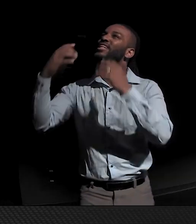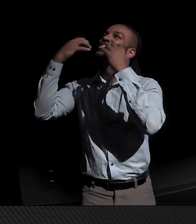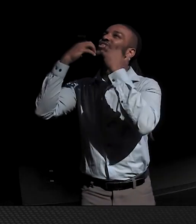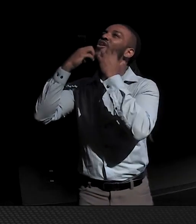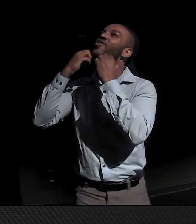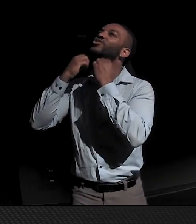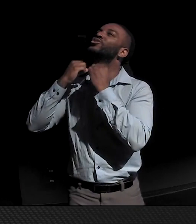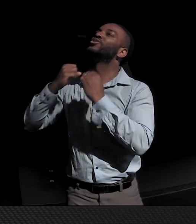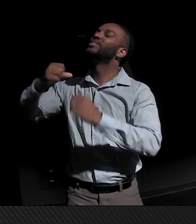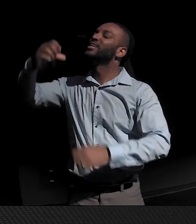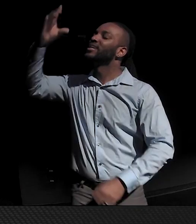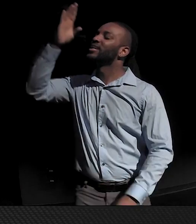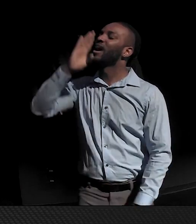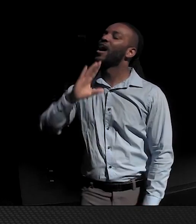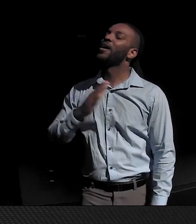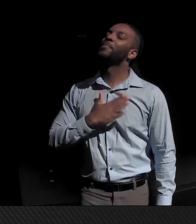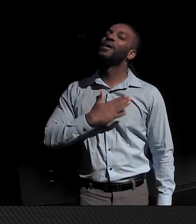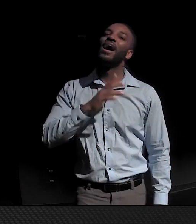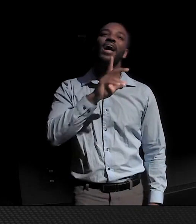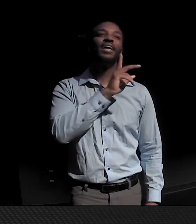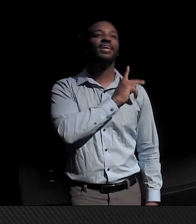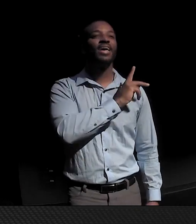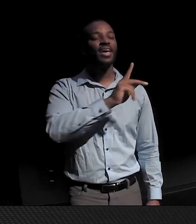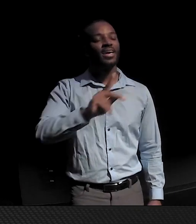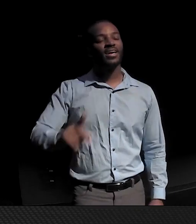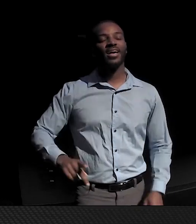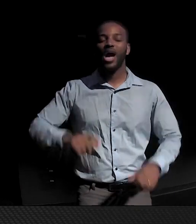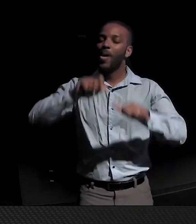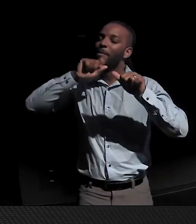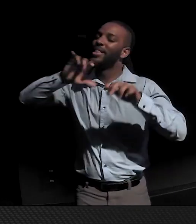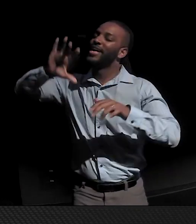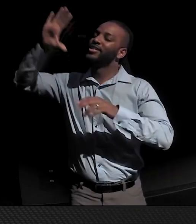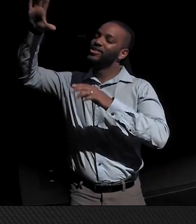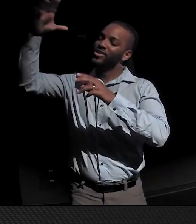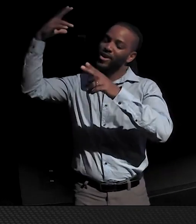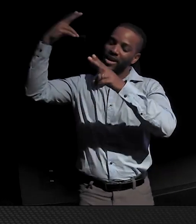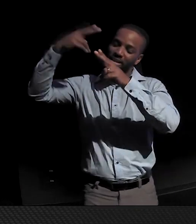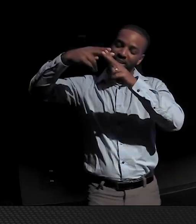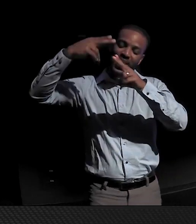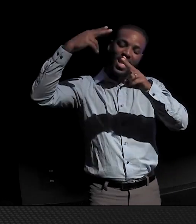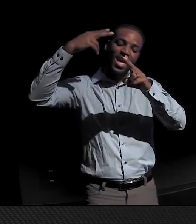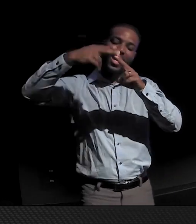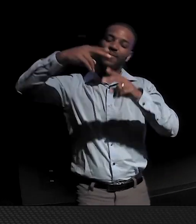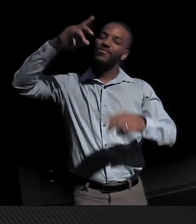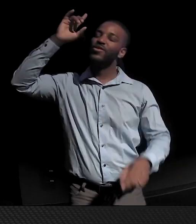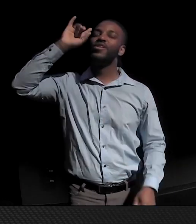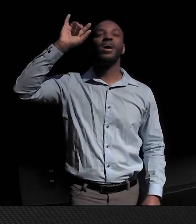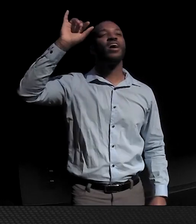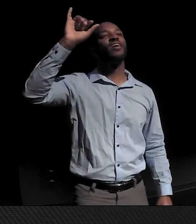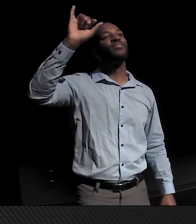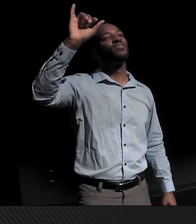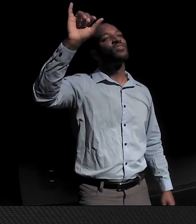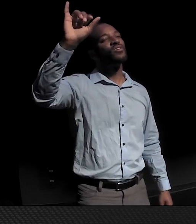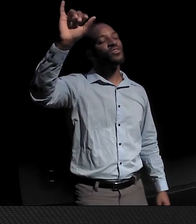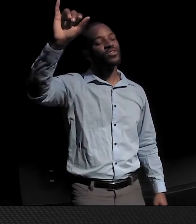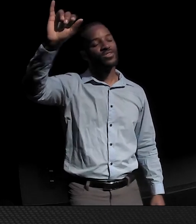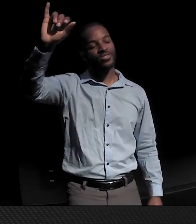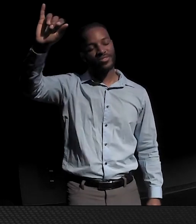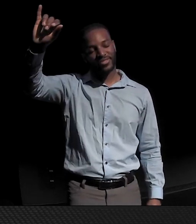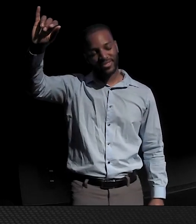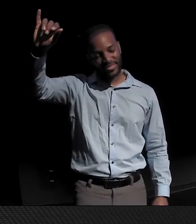I will exalt you, God my King. I bless your name